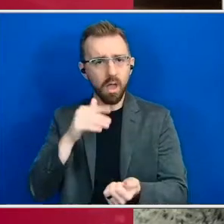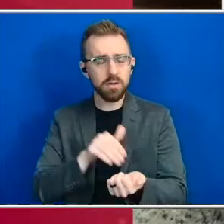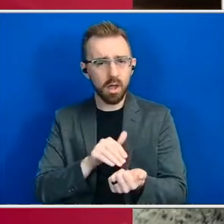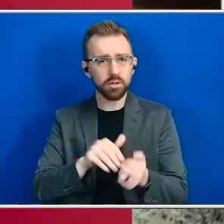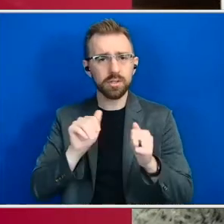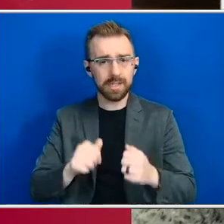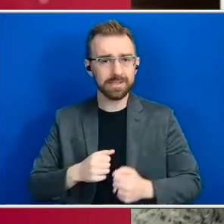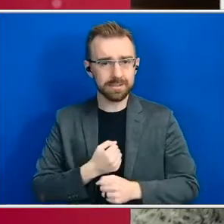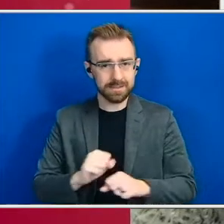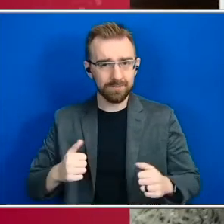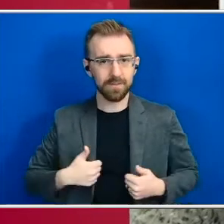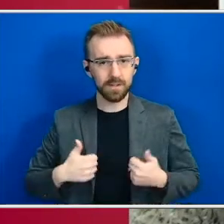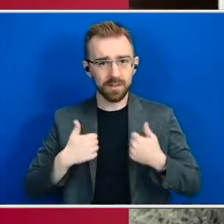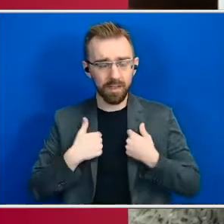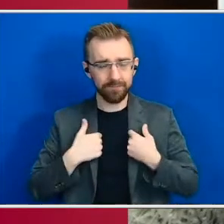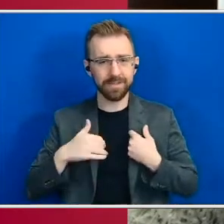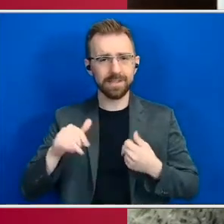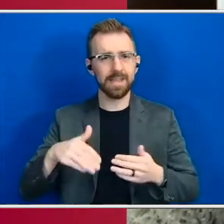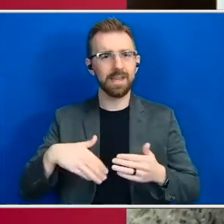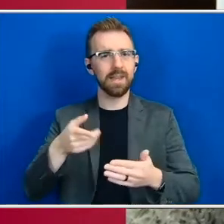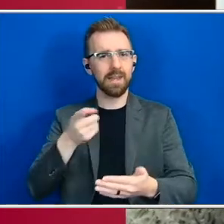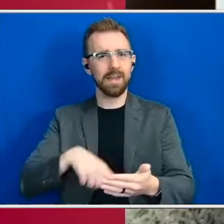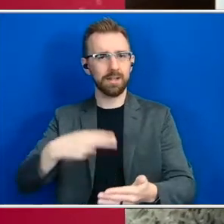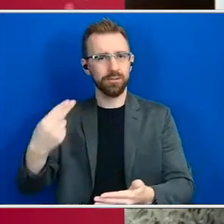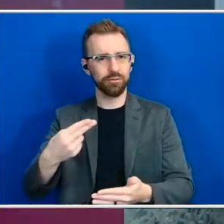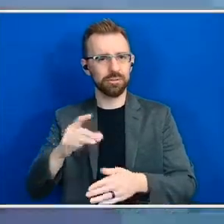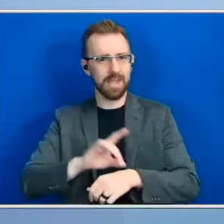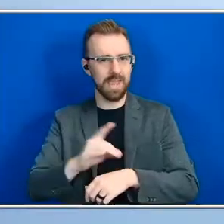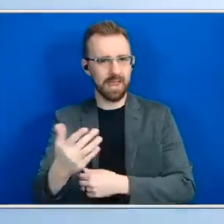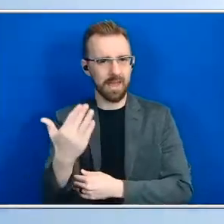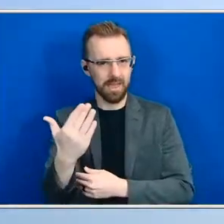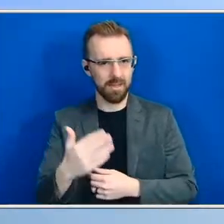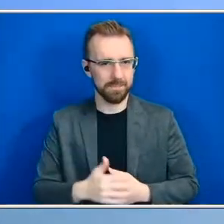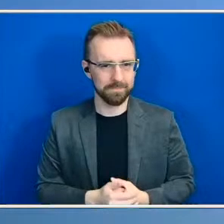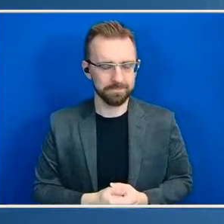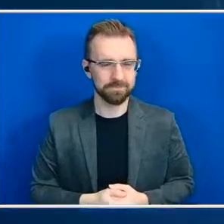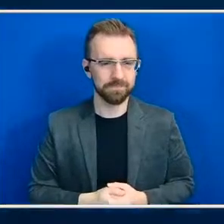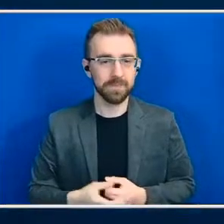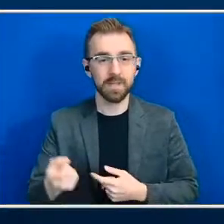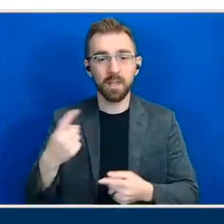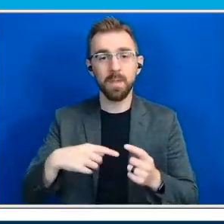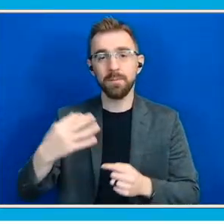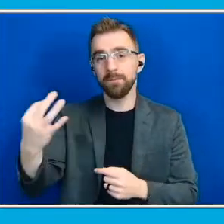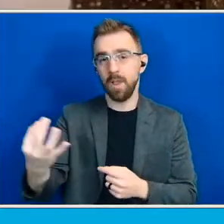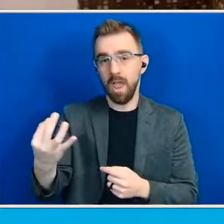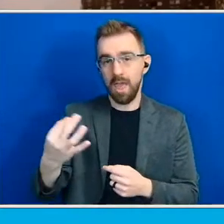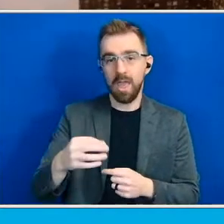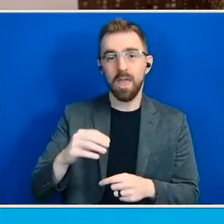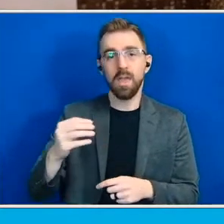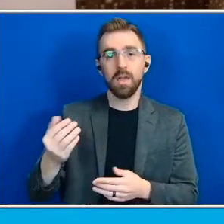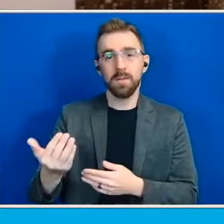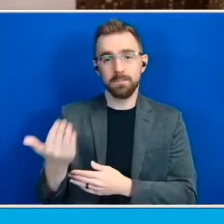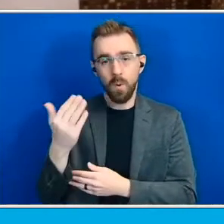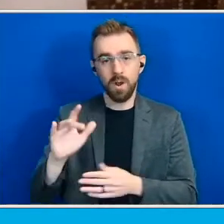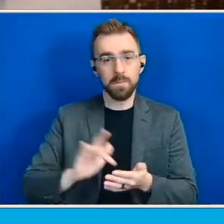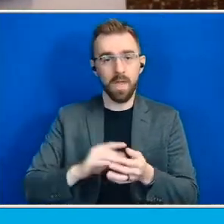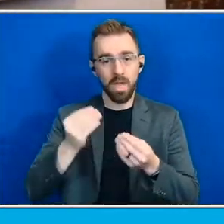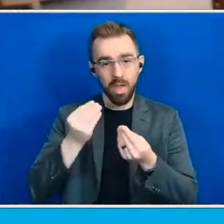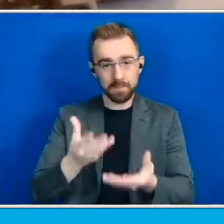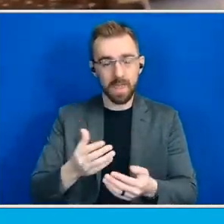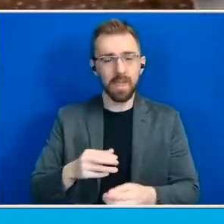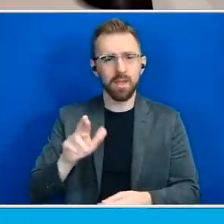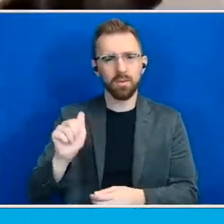life-saving. That's next Thursday at 8 a.m. Coming up Friday on the Morning Medical Update, a rare condition can